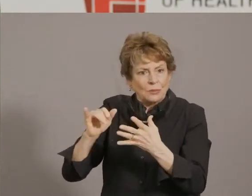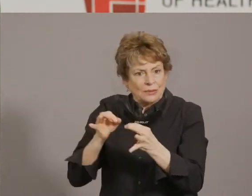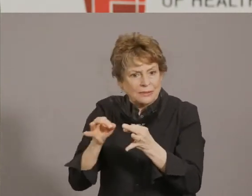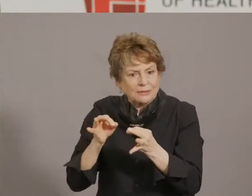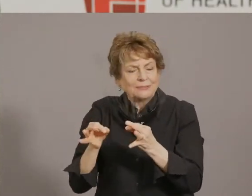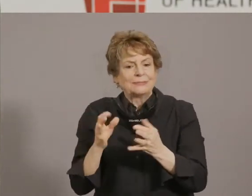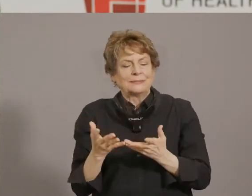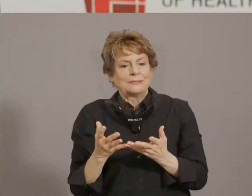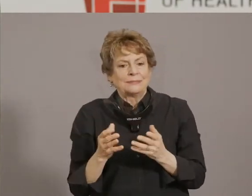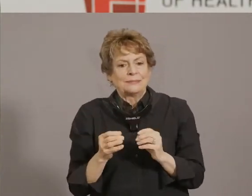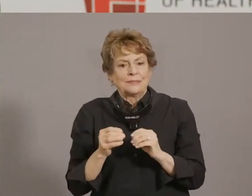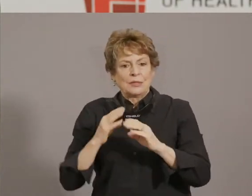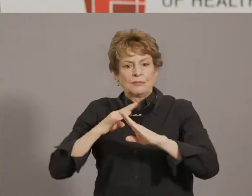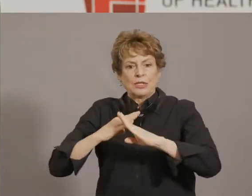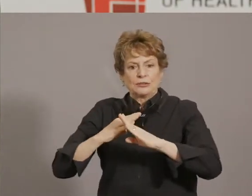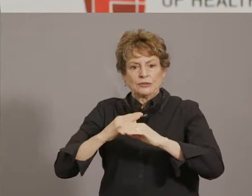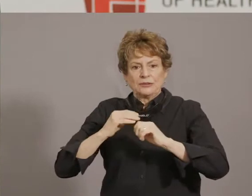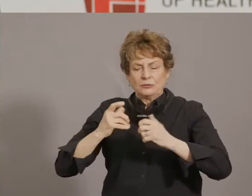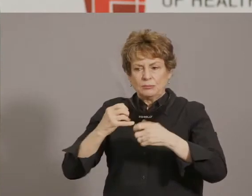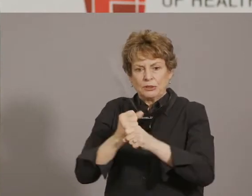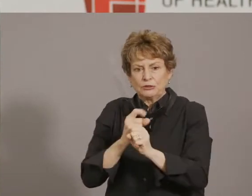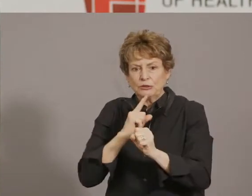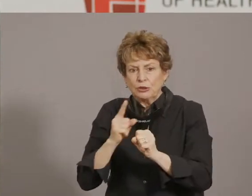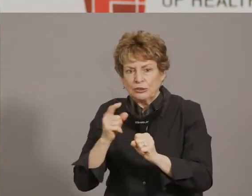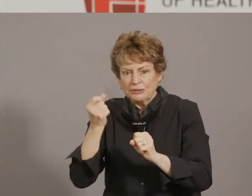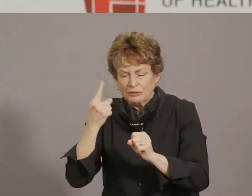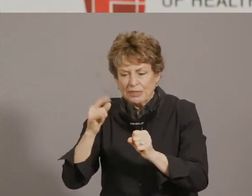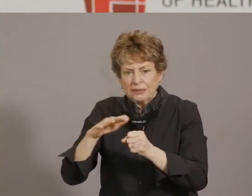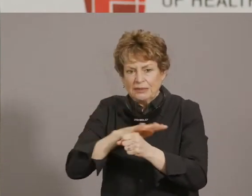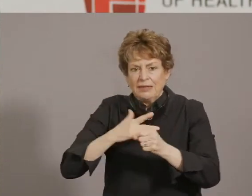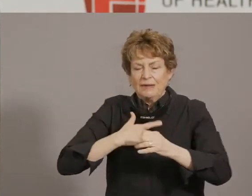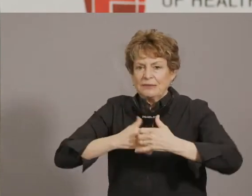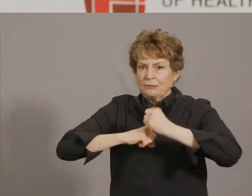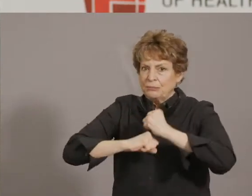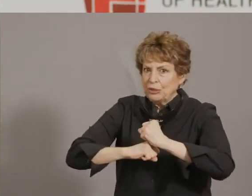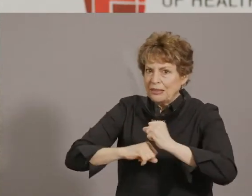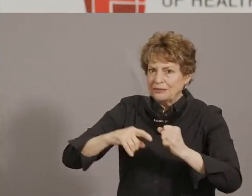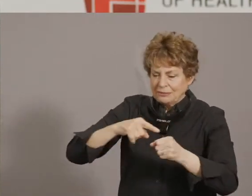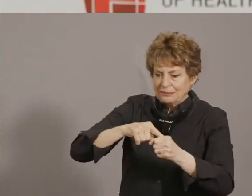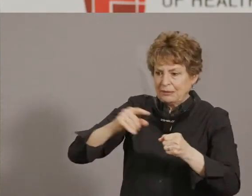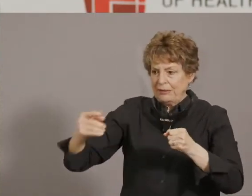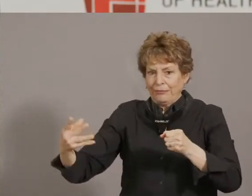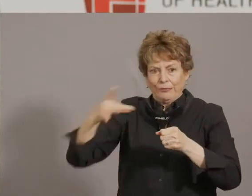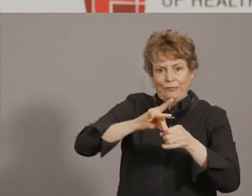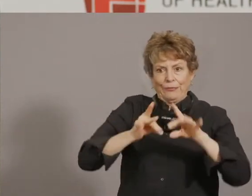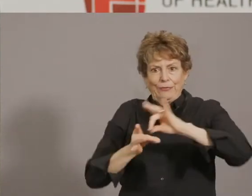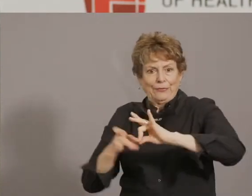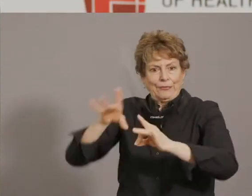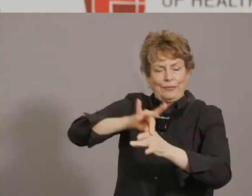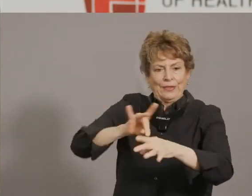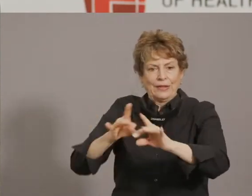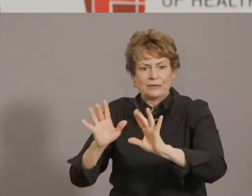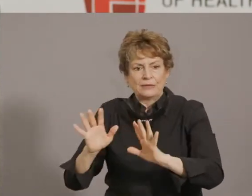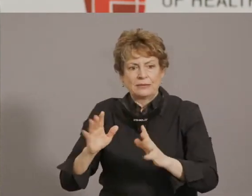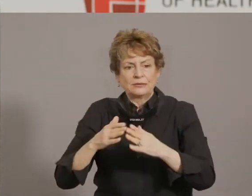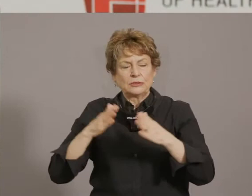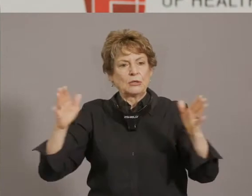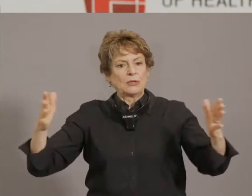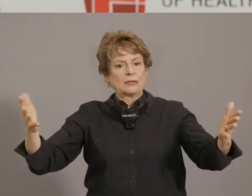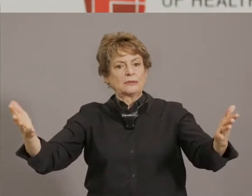get some of that communication out there without overwhelming the general population with, oh, you want vaccine? Well, right now you can't get